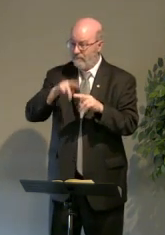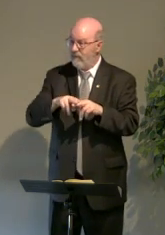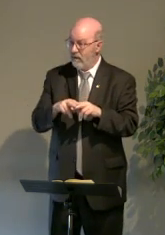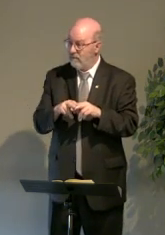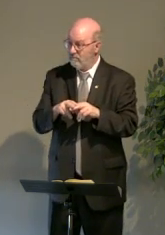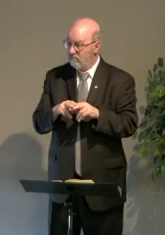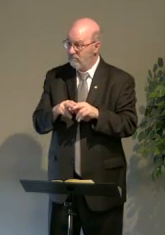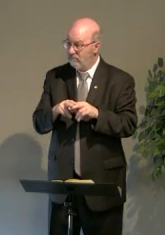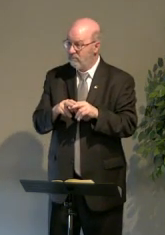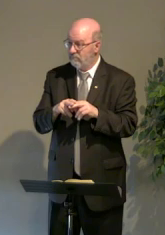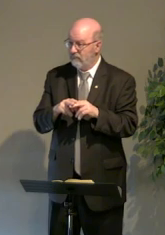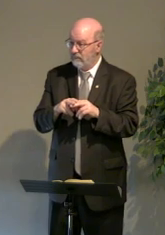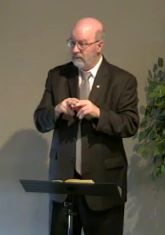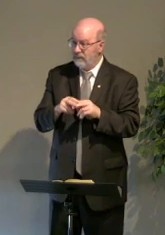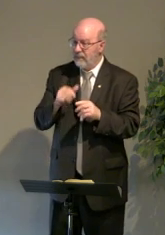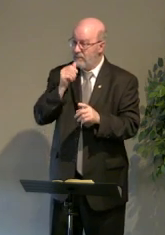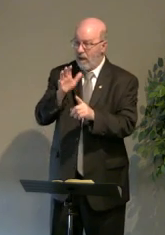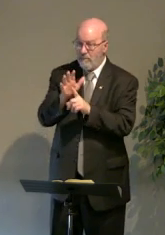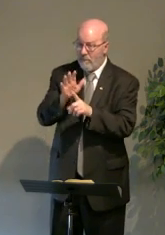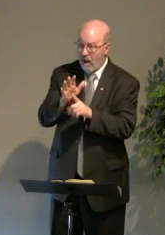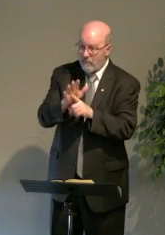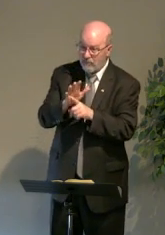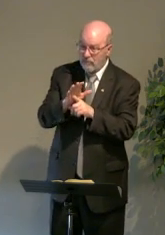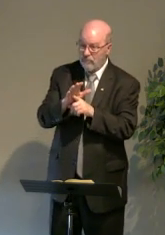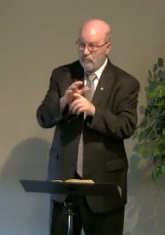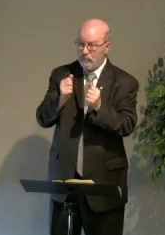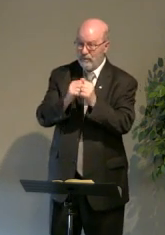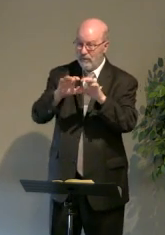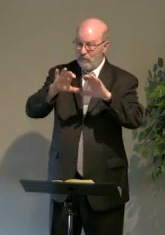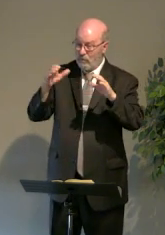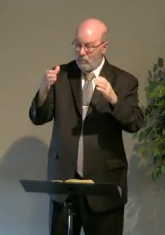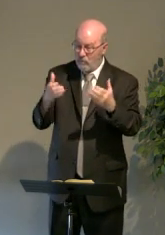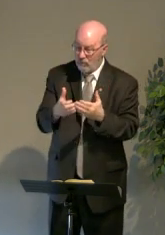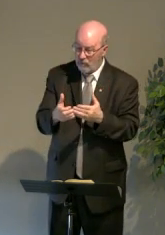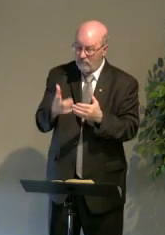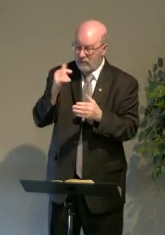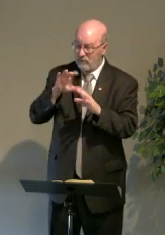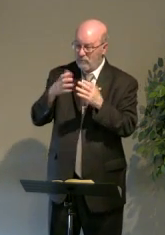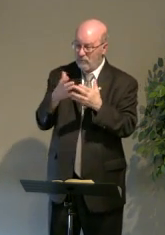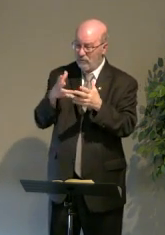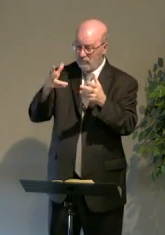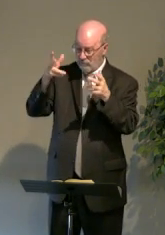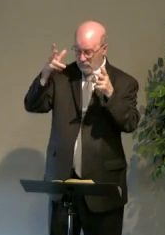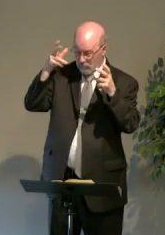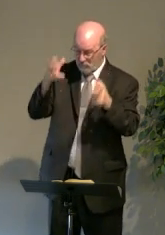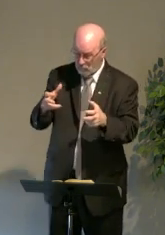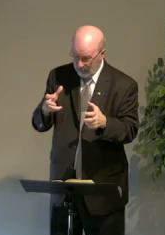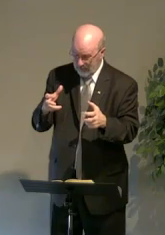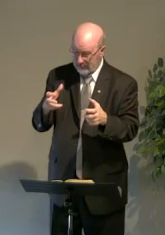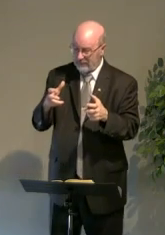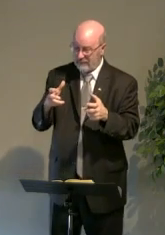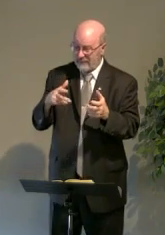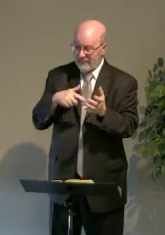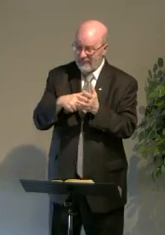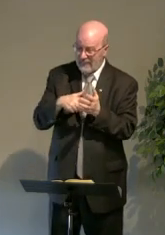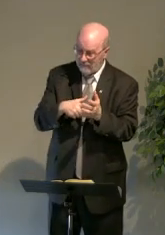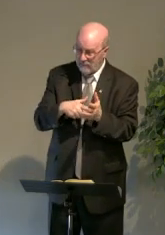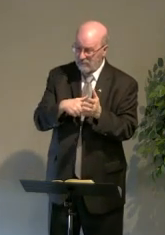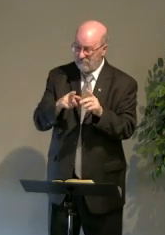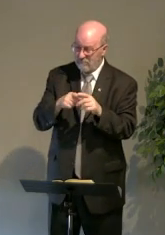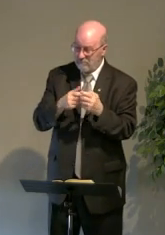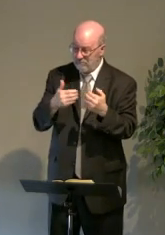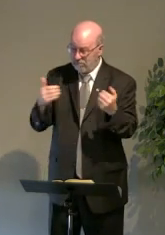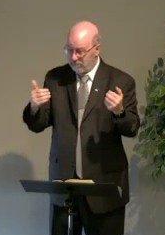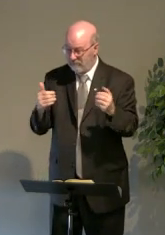theology. It's less popular as our world becomes more modern and more liberal and more away from the principles